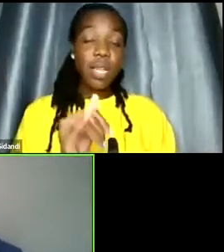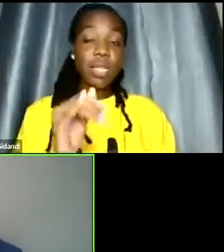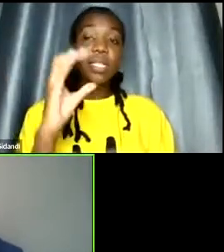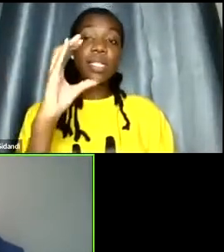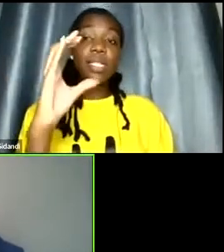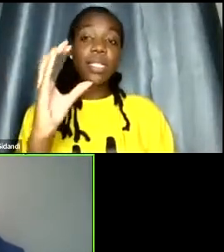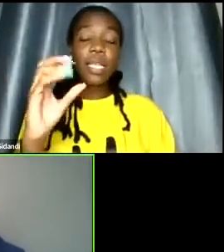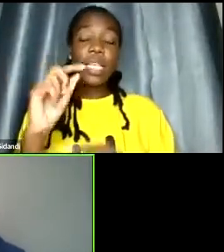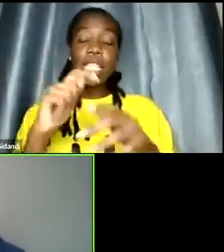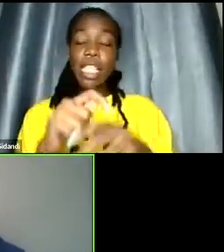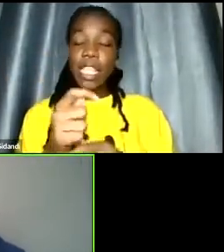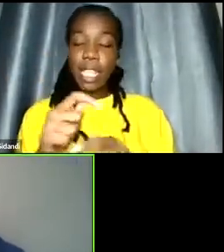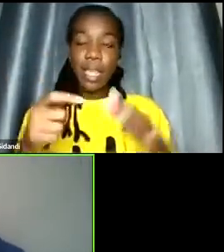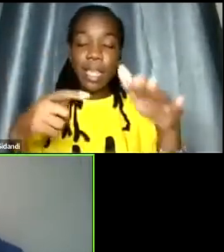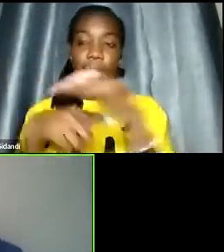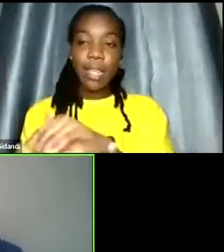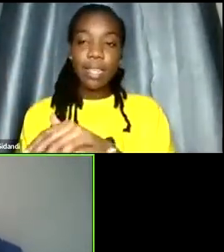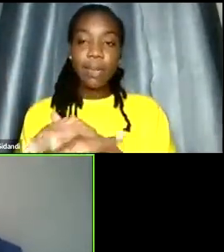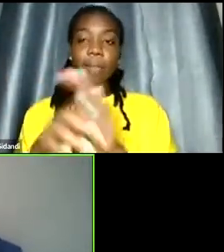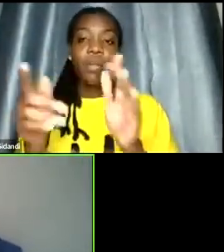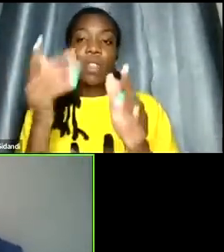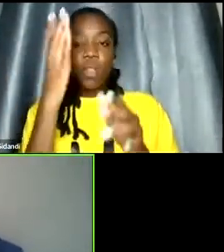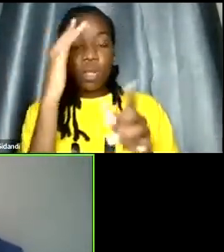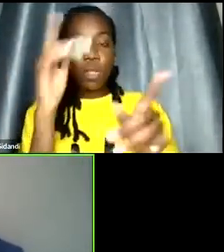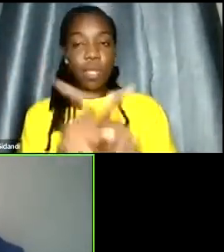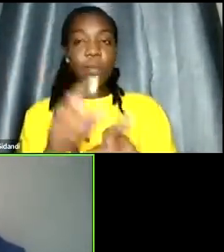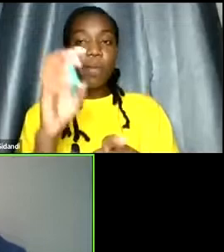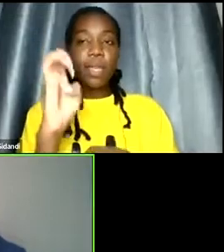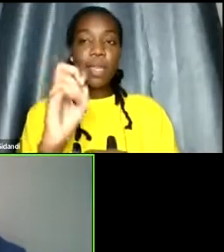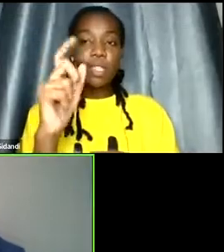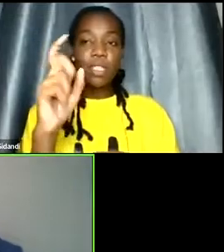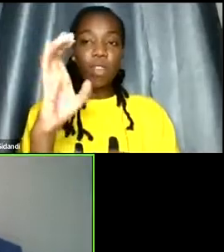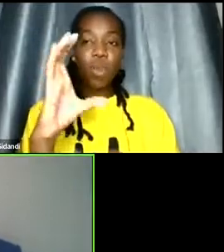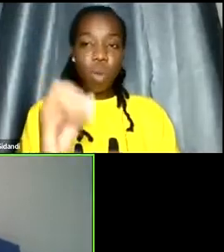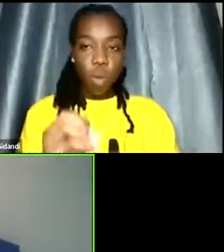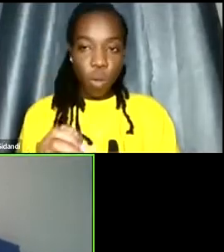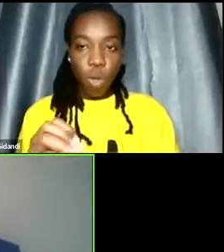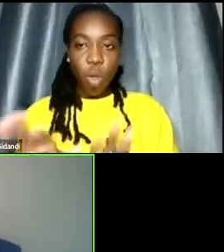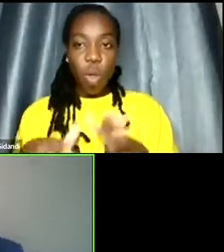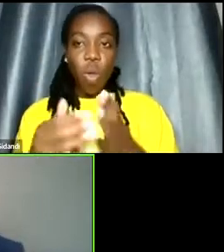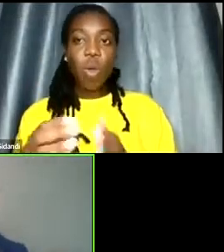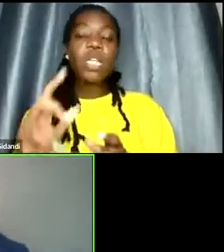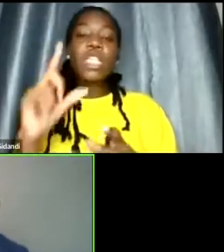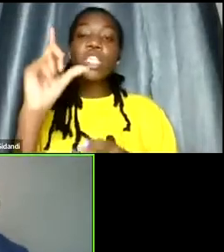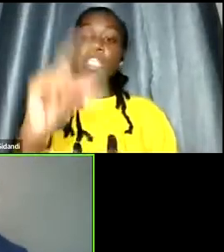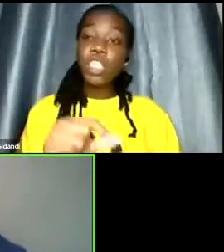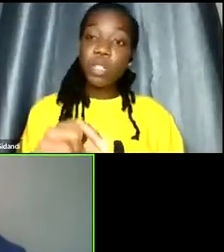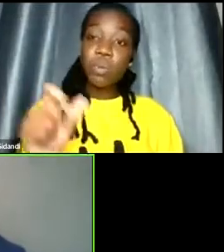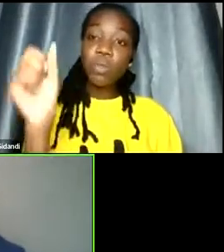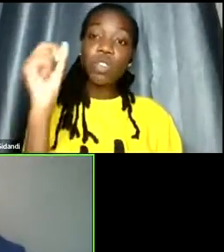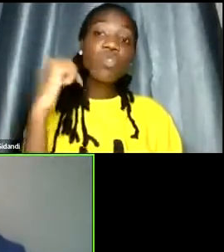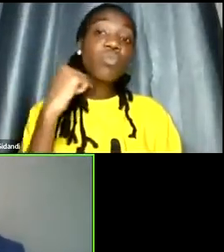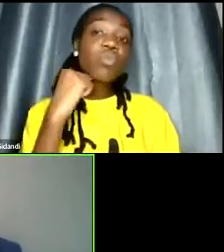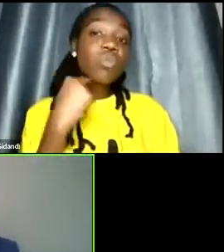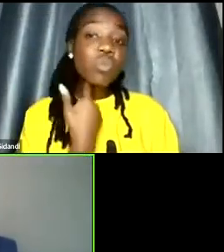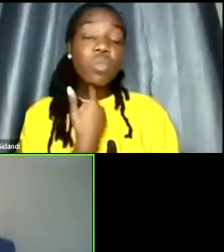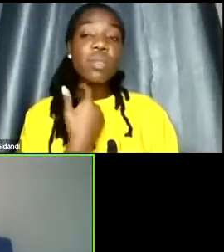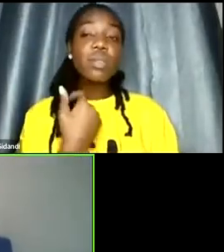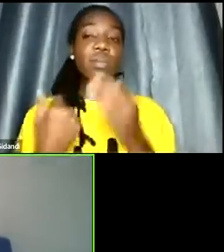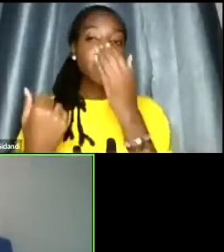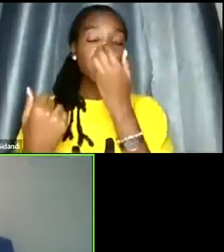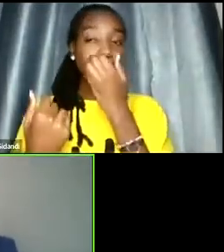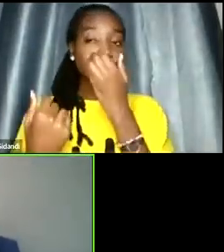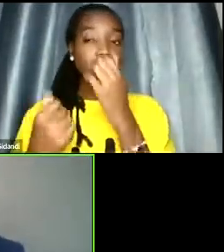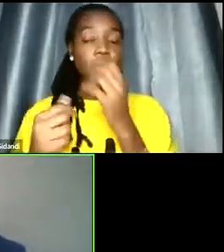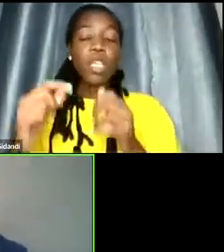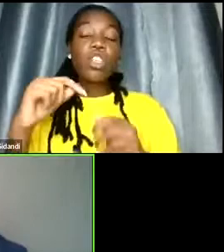management team, also known as EXCO, also known as the C-suite or the chief suite, chief human resources officer, chief financial